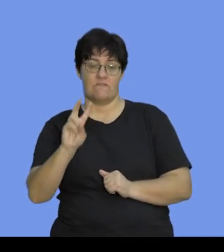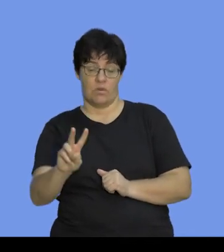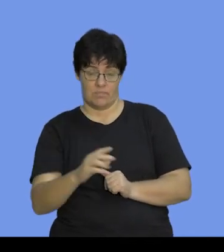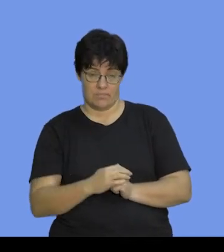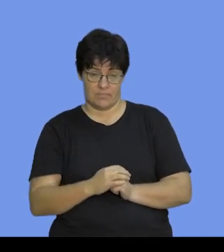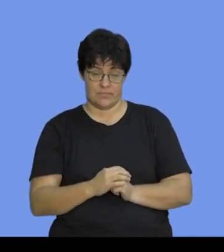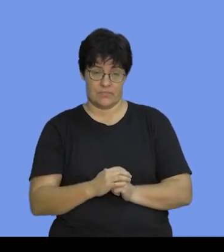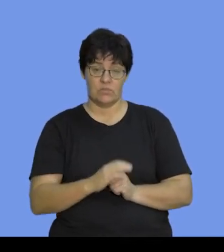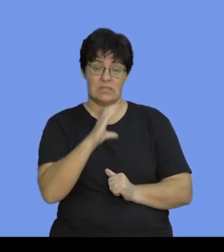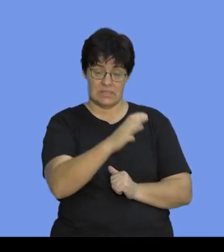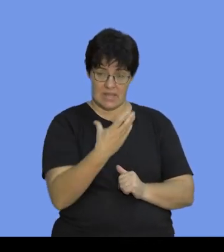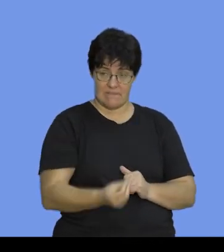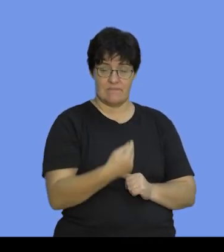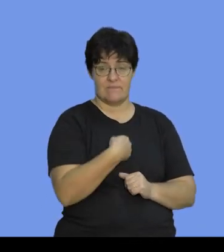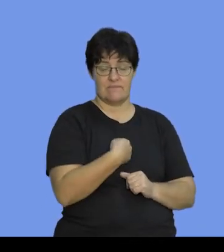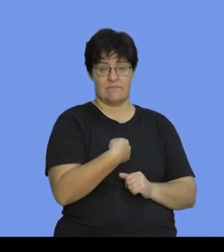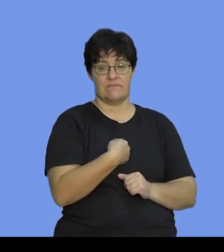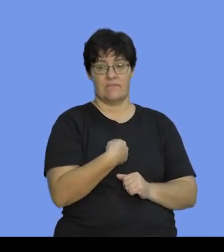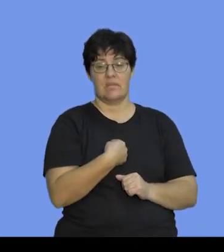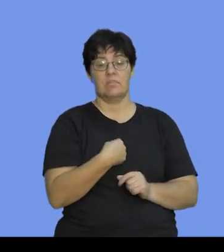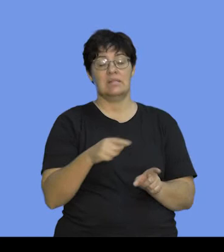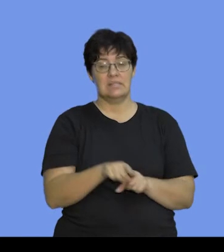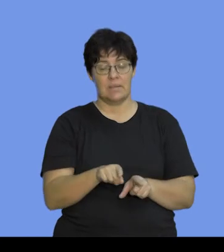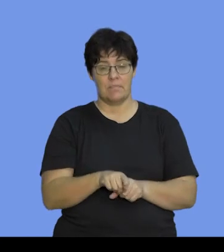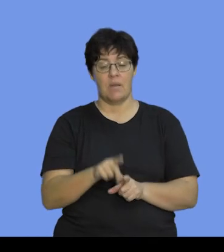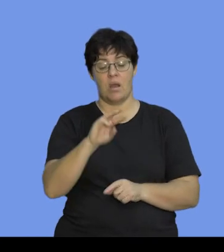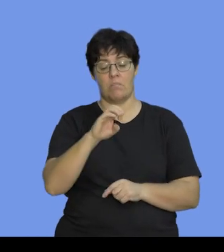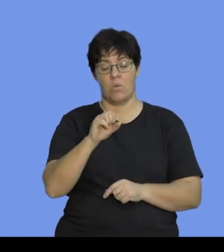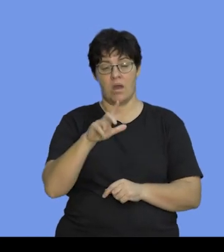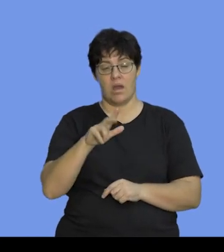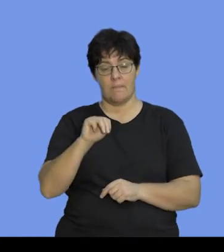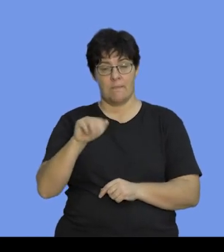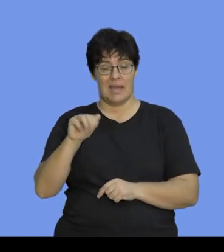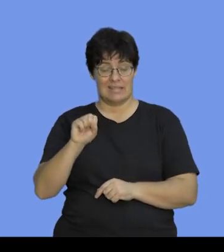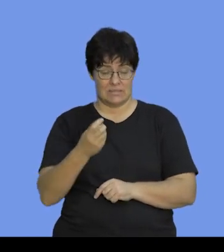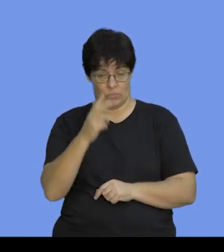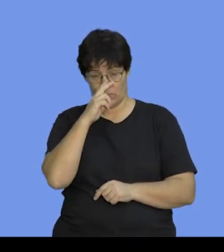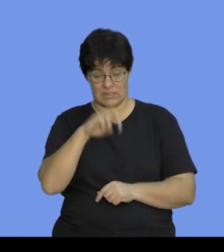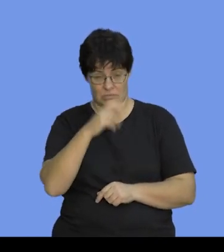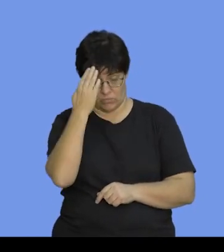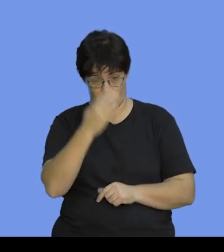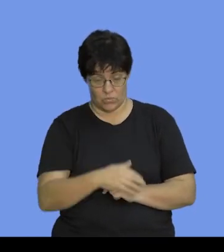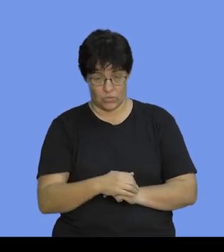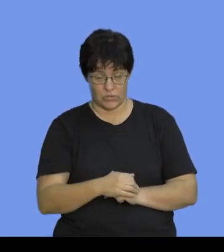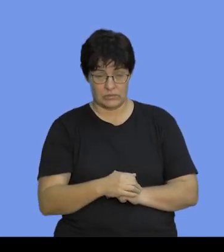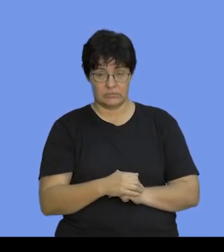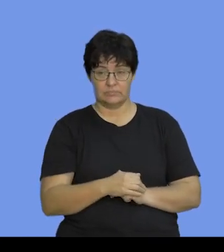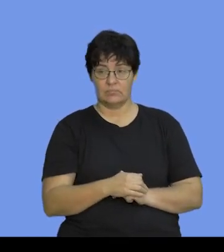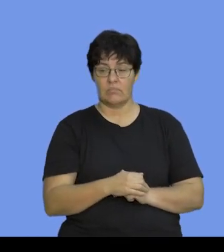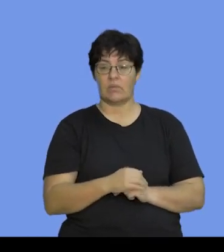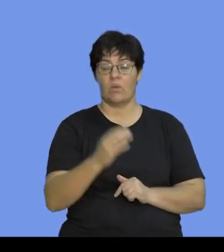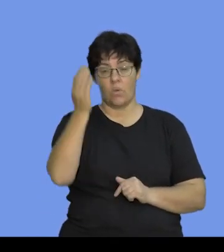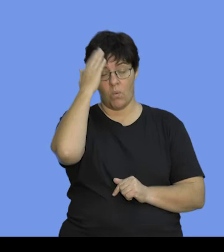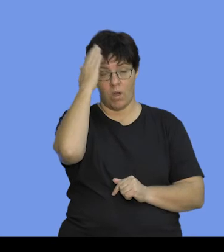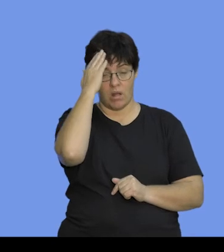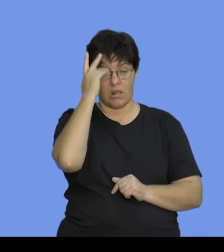we have the concentration, but also we need to know the molar mass of this substance. So if we go to our periodic table, we know